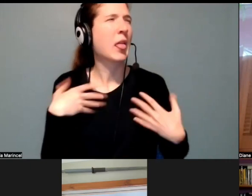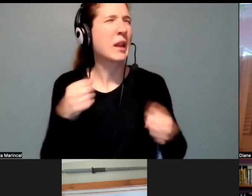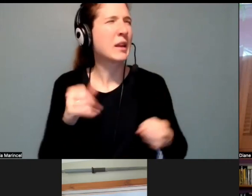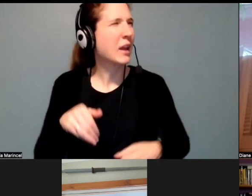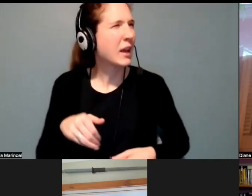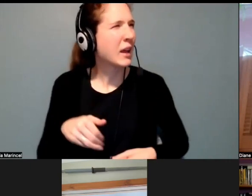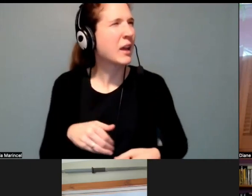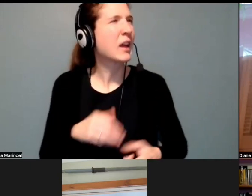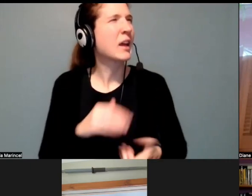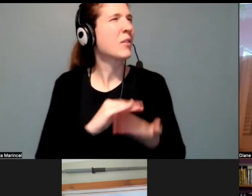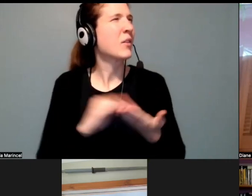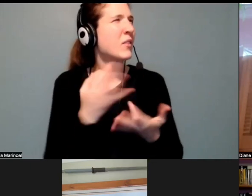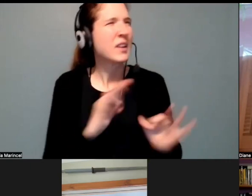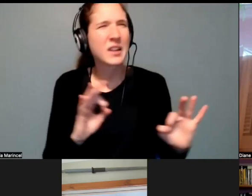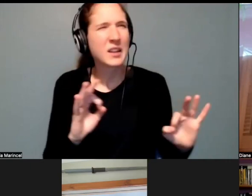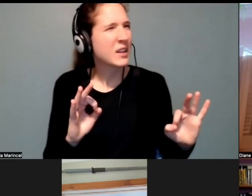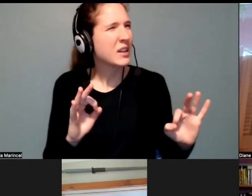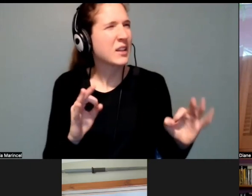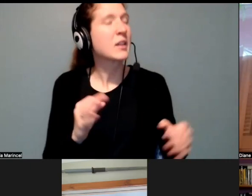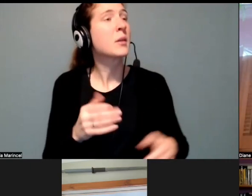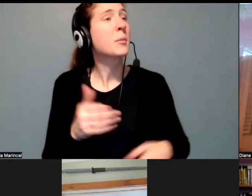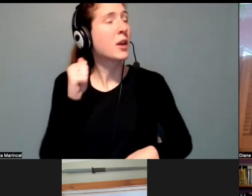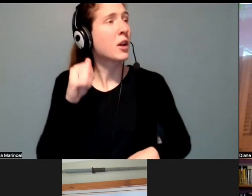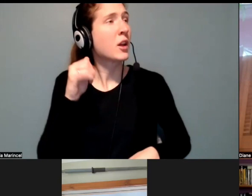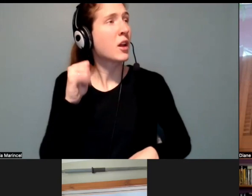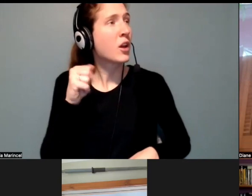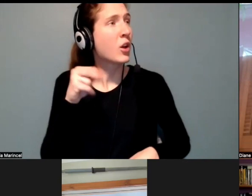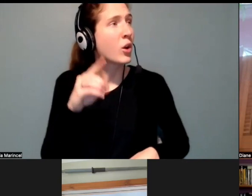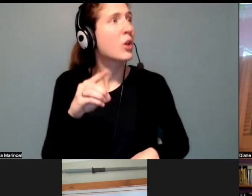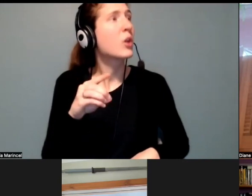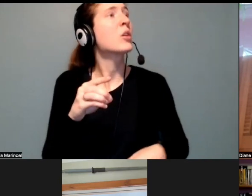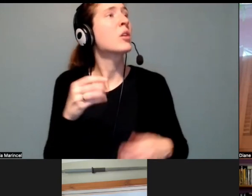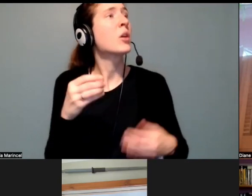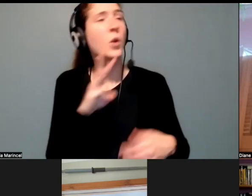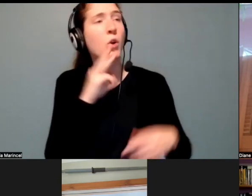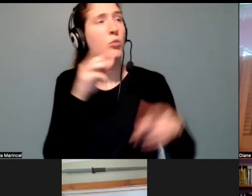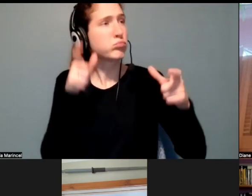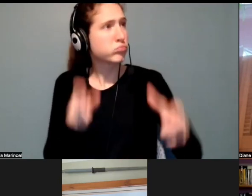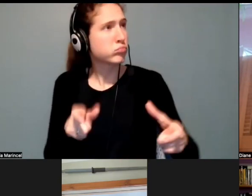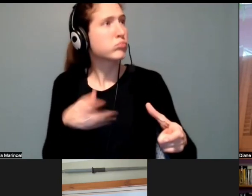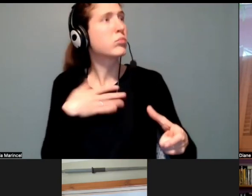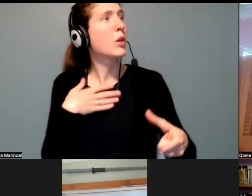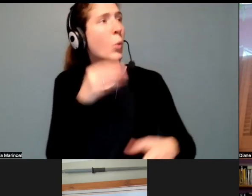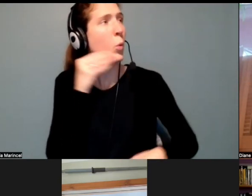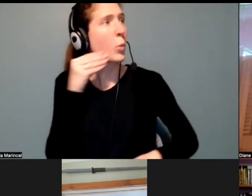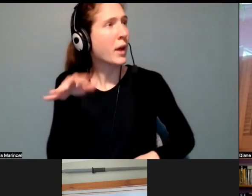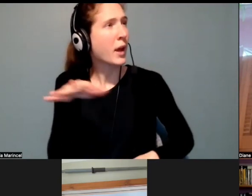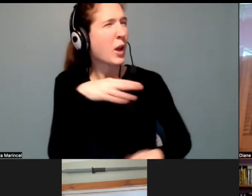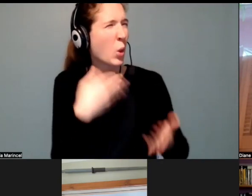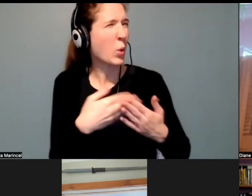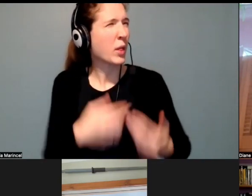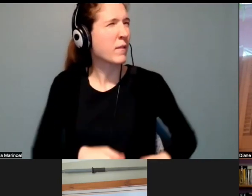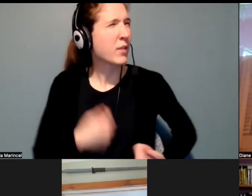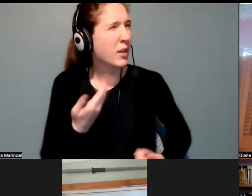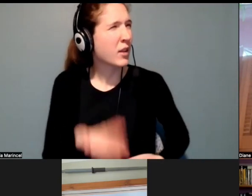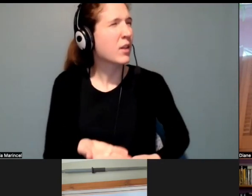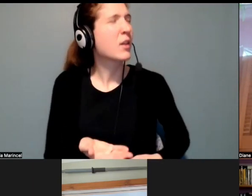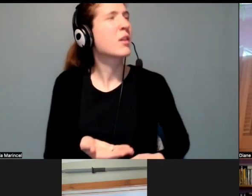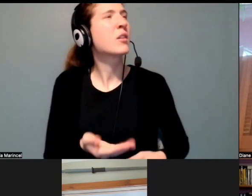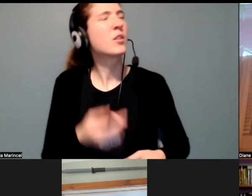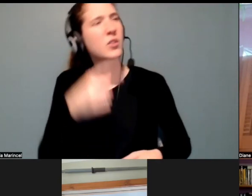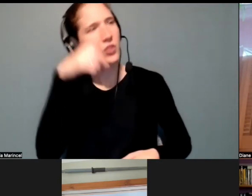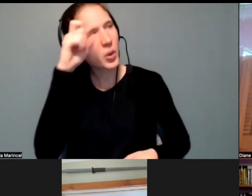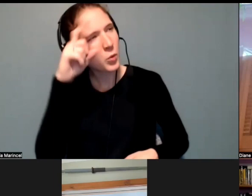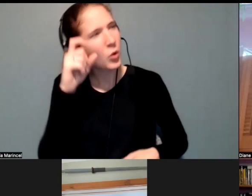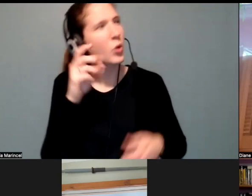in our backyard, and he lives in there oh. in the summer and spring and fall, and then he's inside in the winter. So I had a permit to transport him for